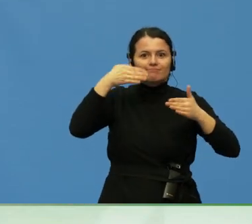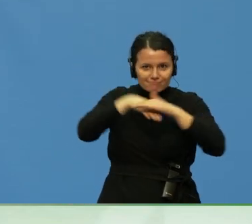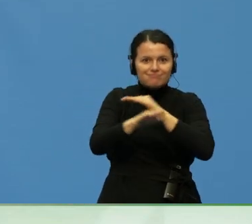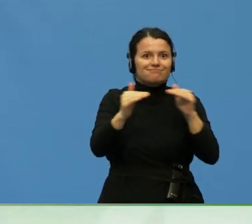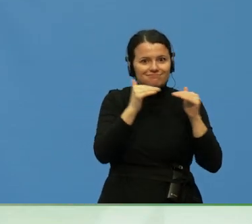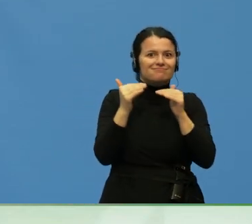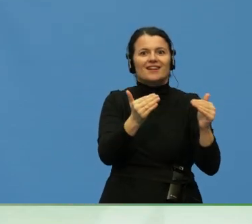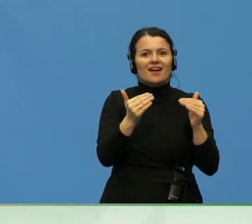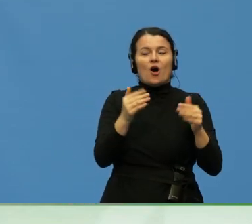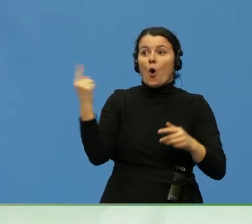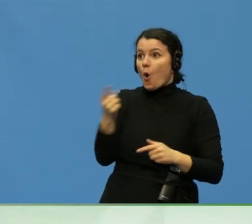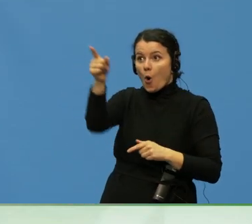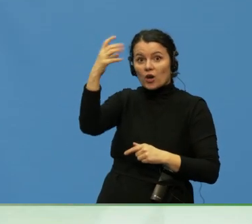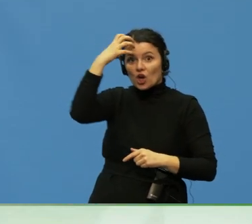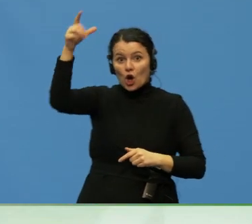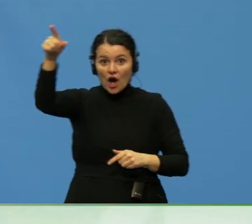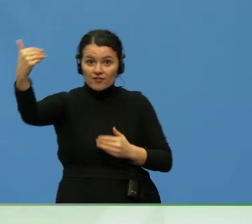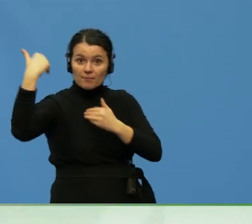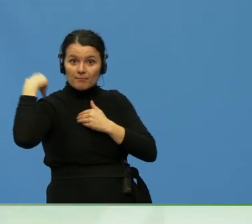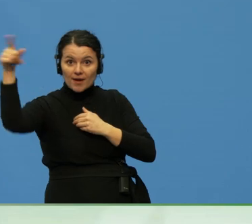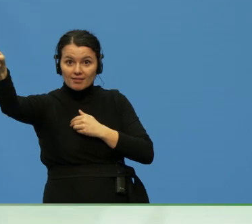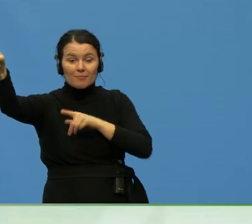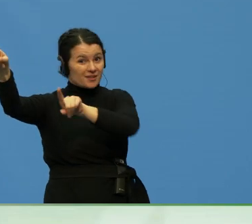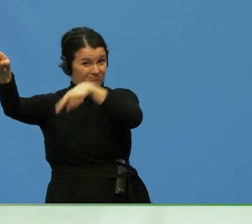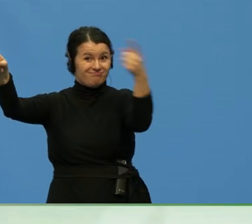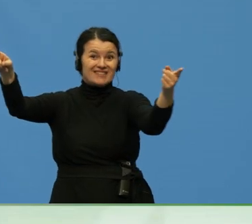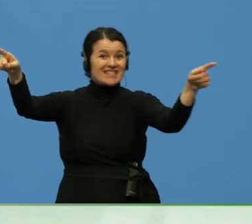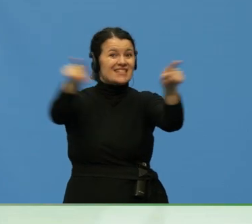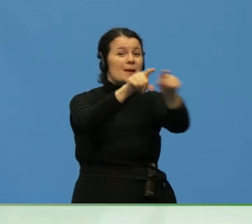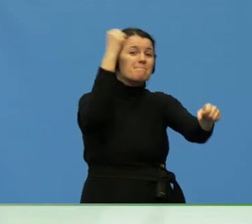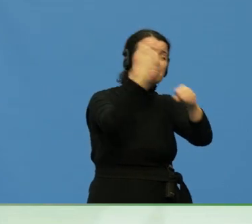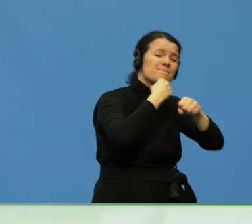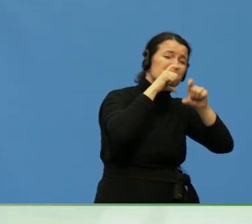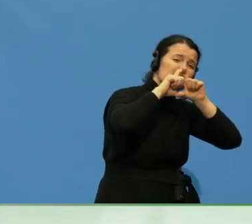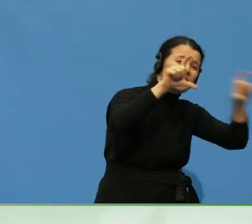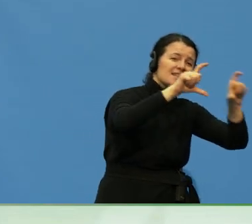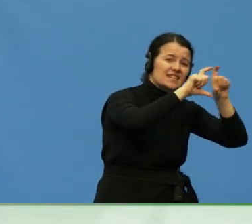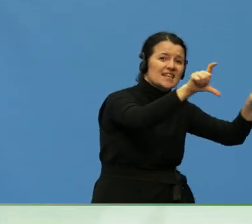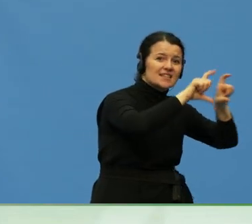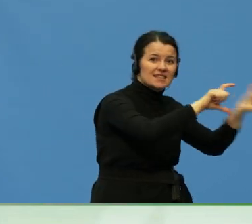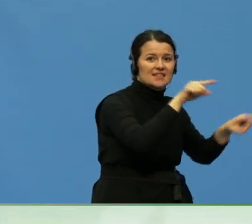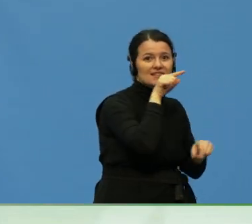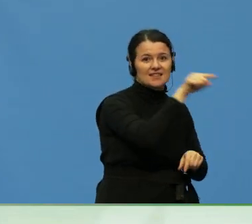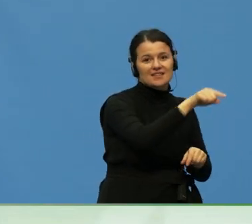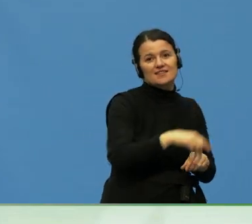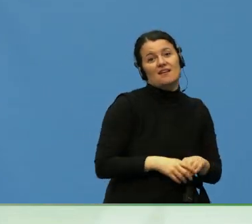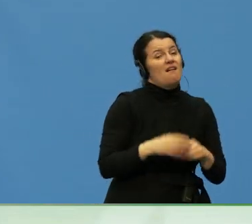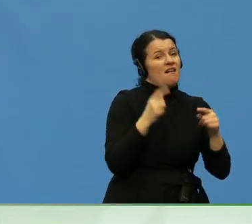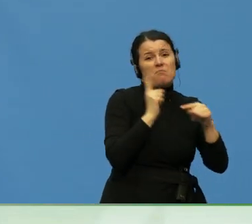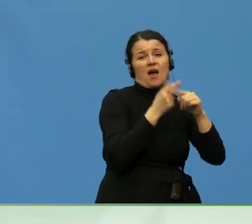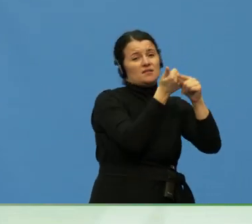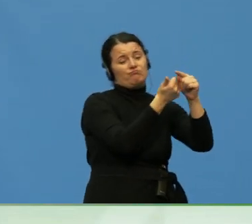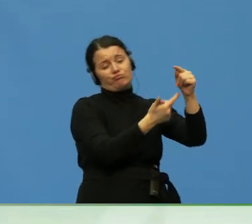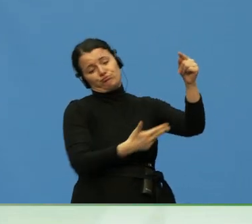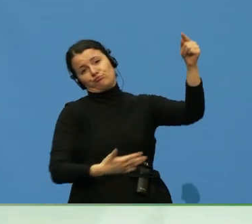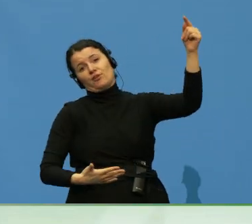government, but it's also businesses and other actors who are accountable